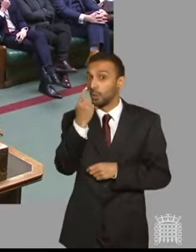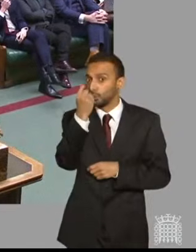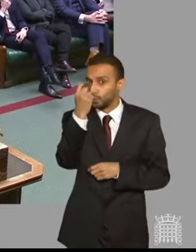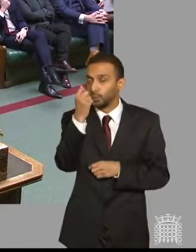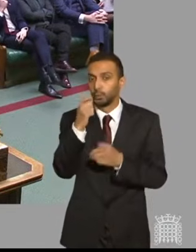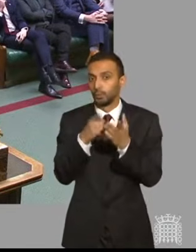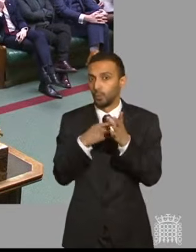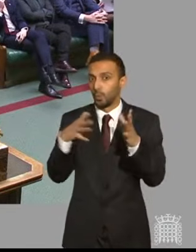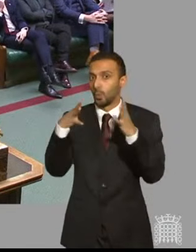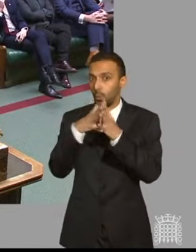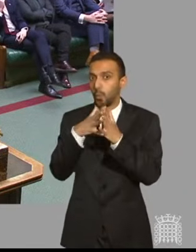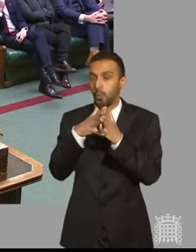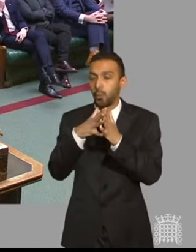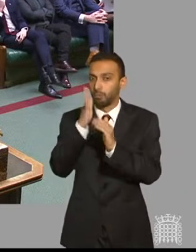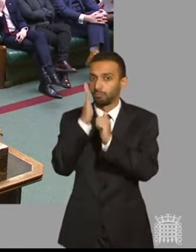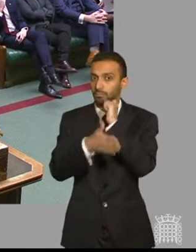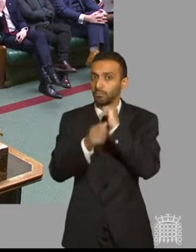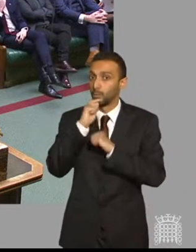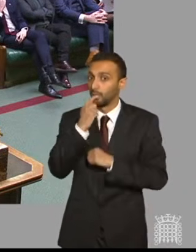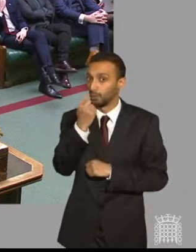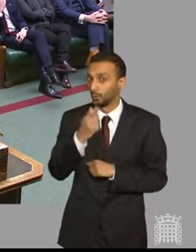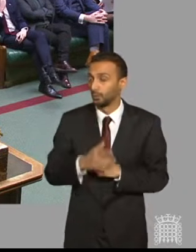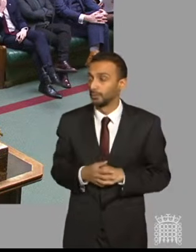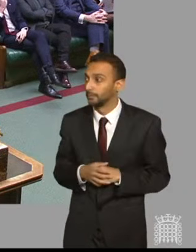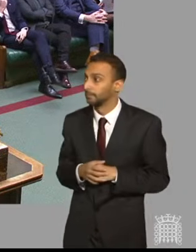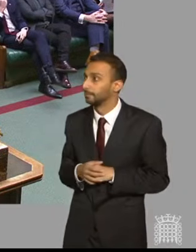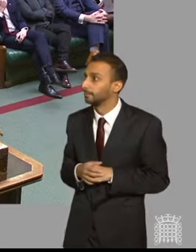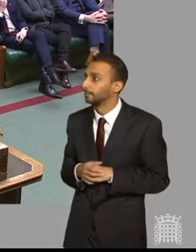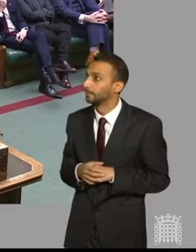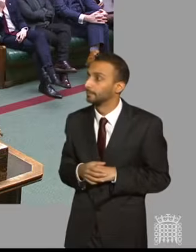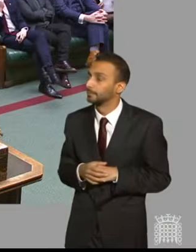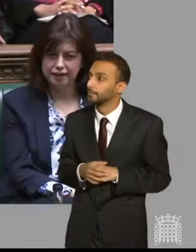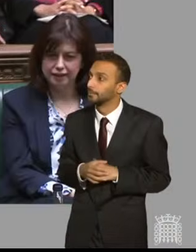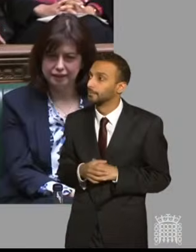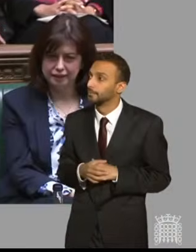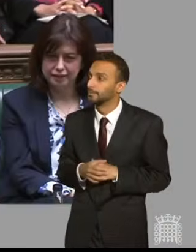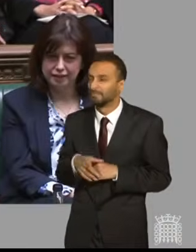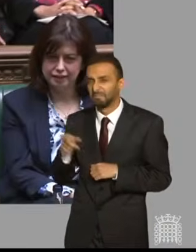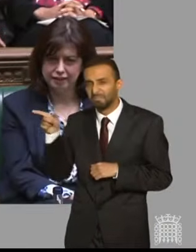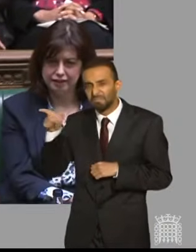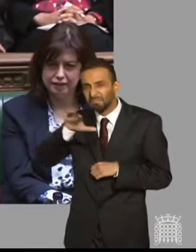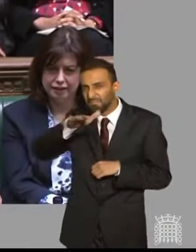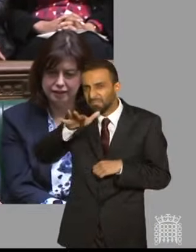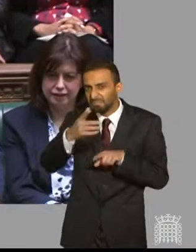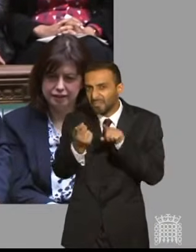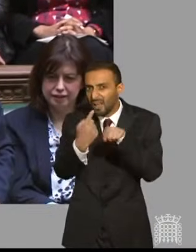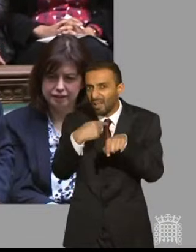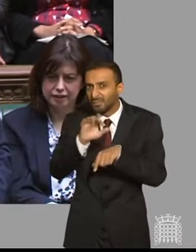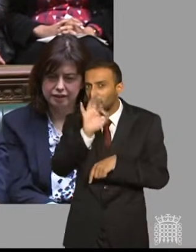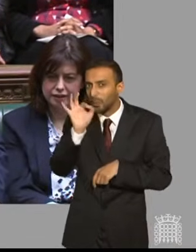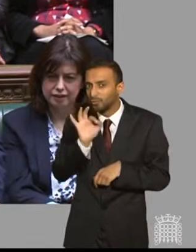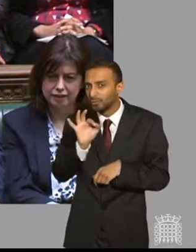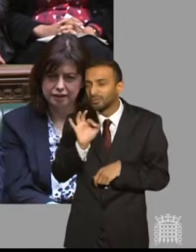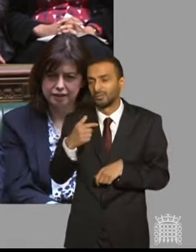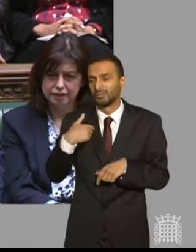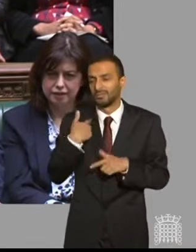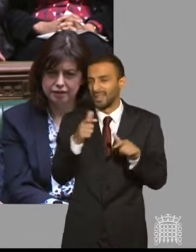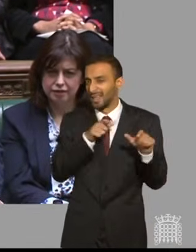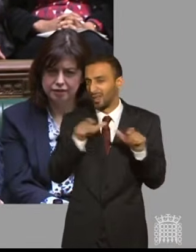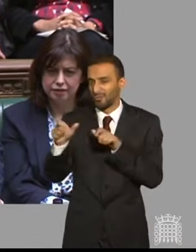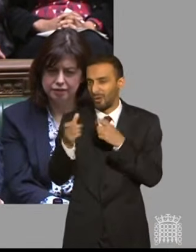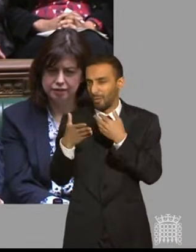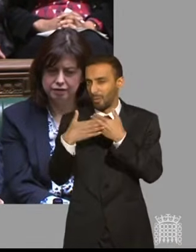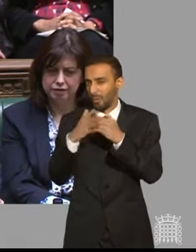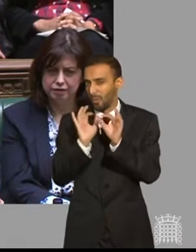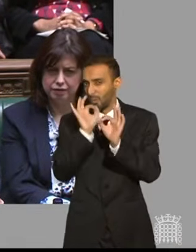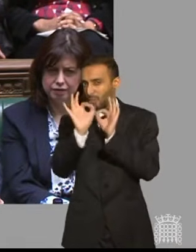I'm not sure that takes us very much further forward, so let me press on, because on Monday the Business Secretary also